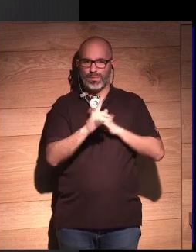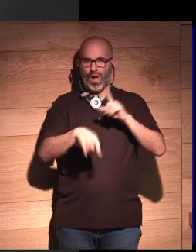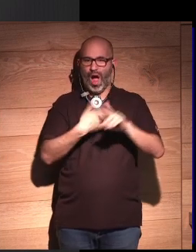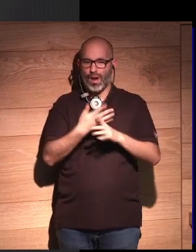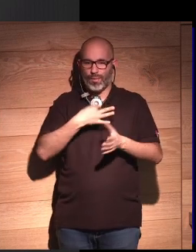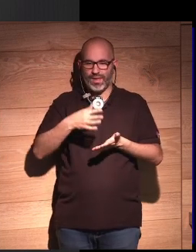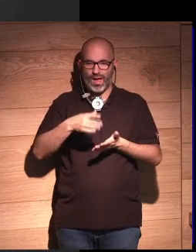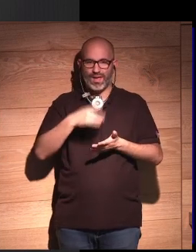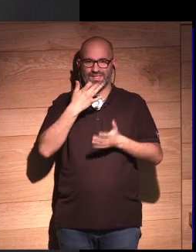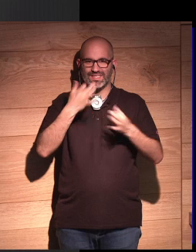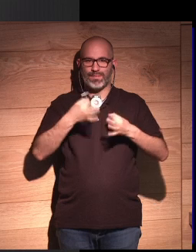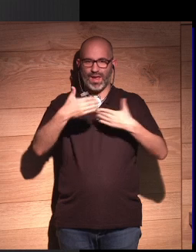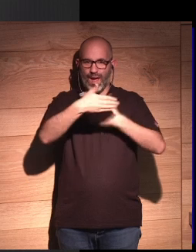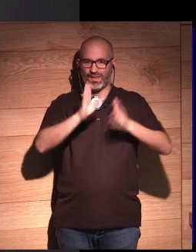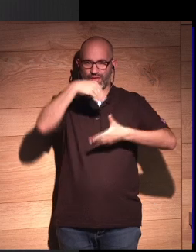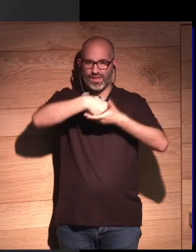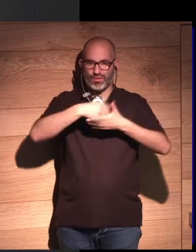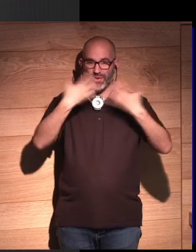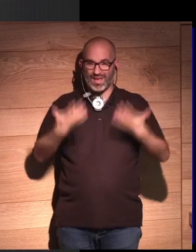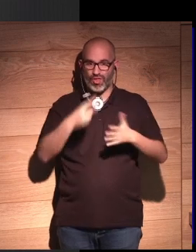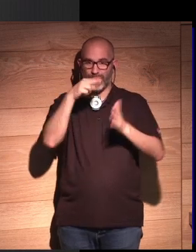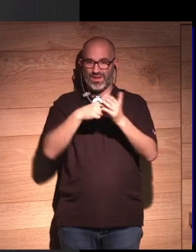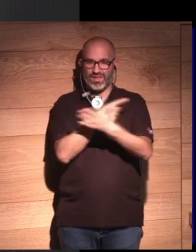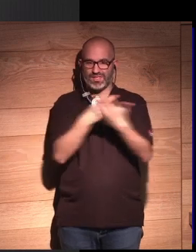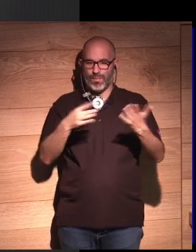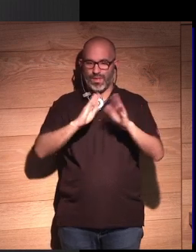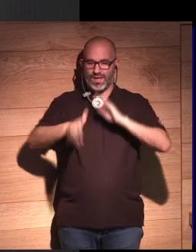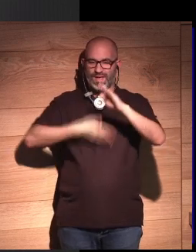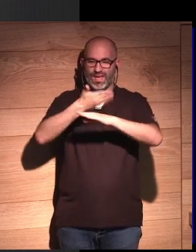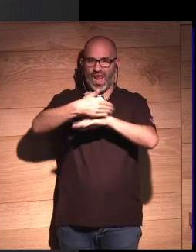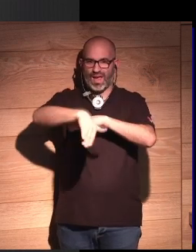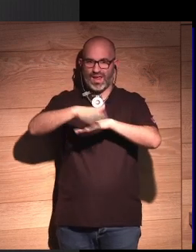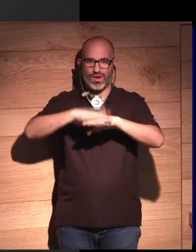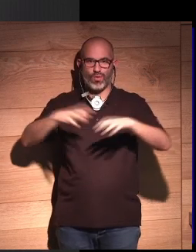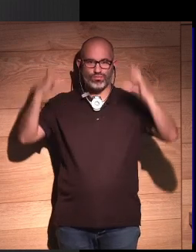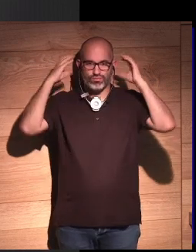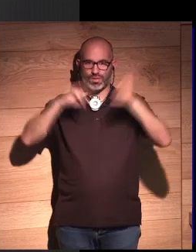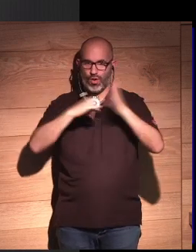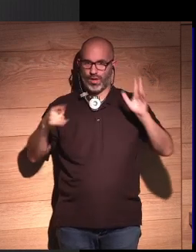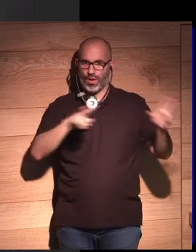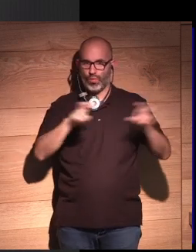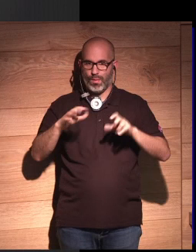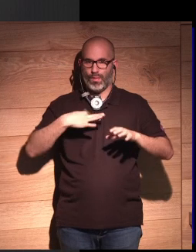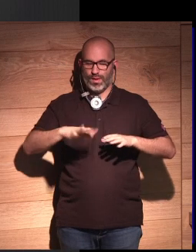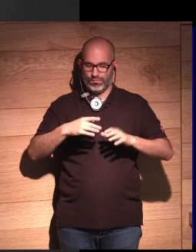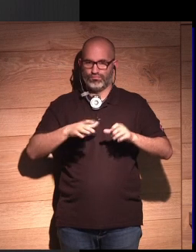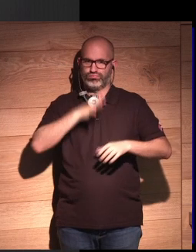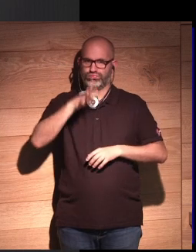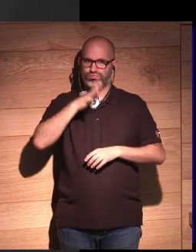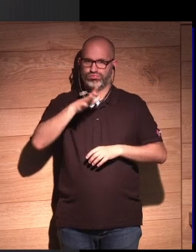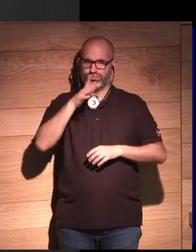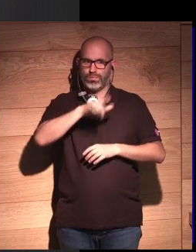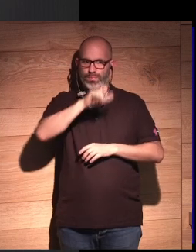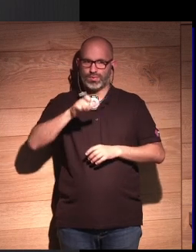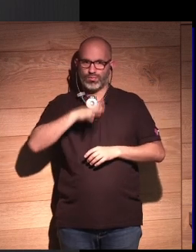in 2016. And it blew people's minds. I mean, this technology was moving so fast, and it was